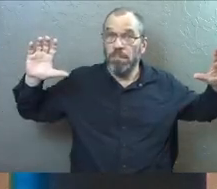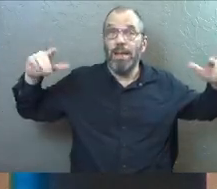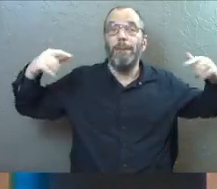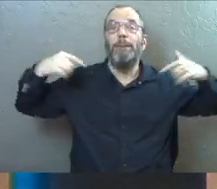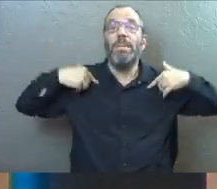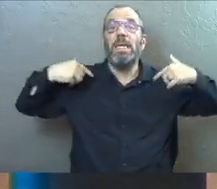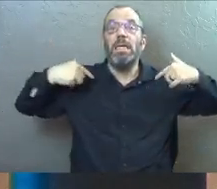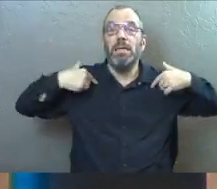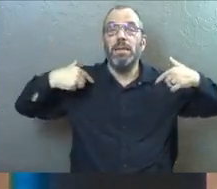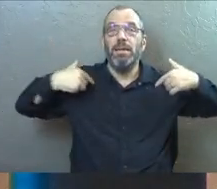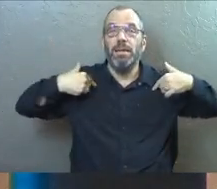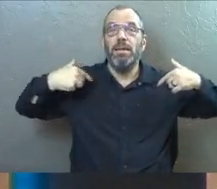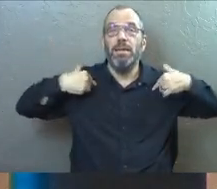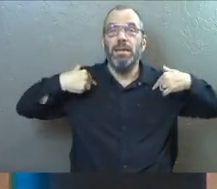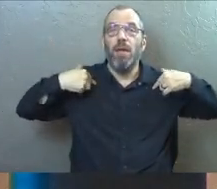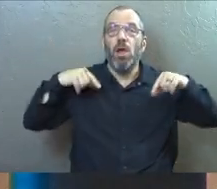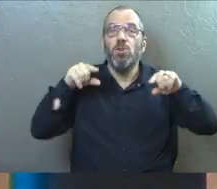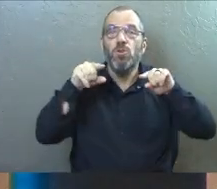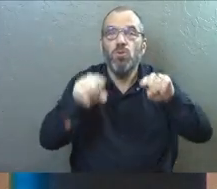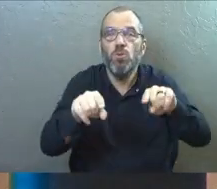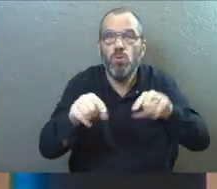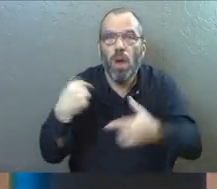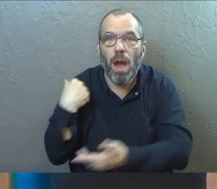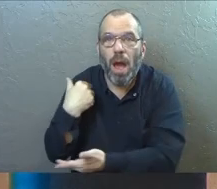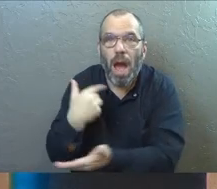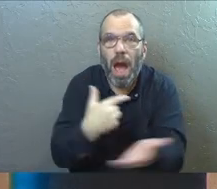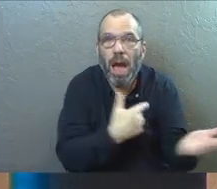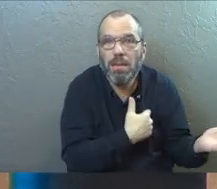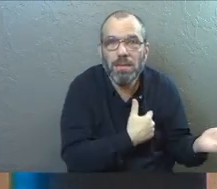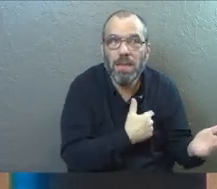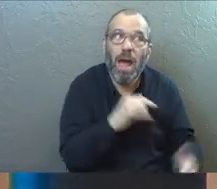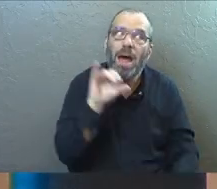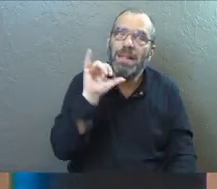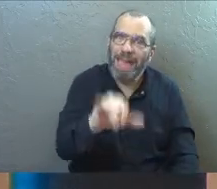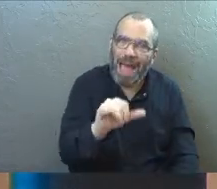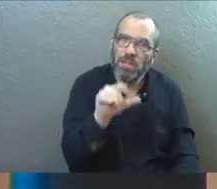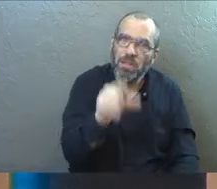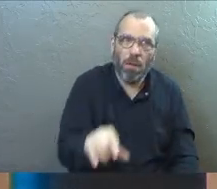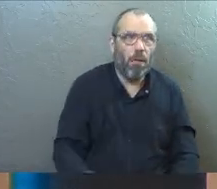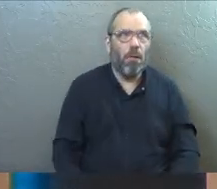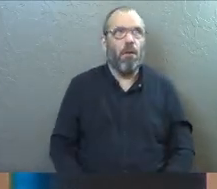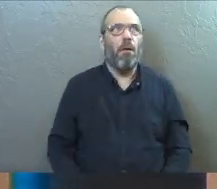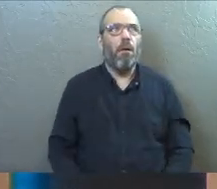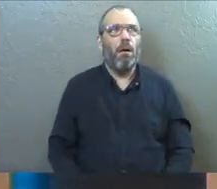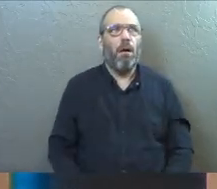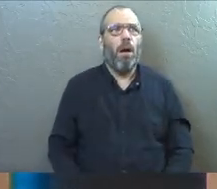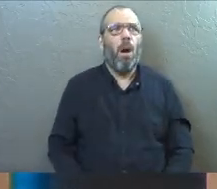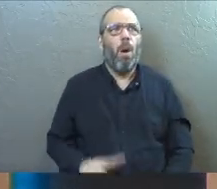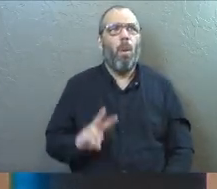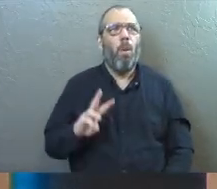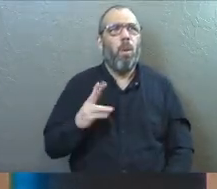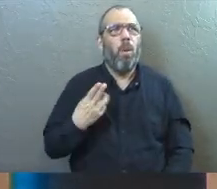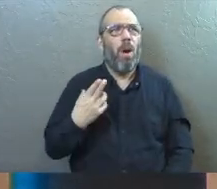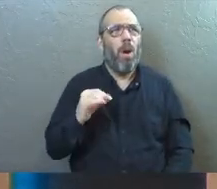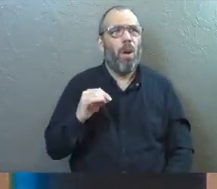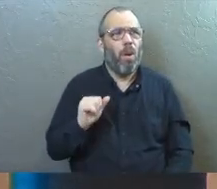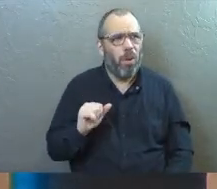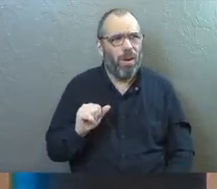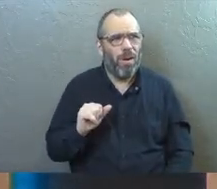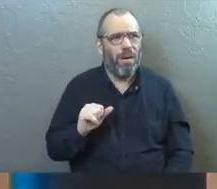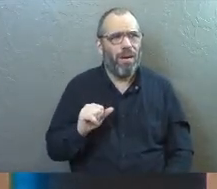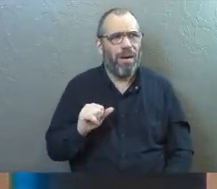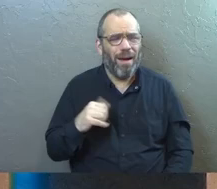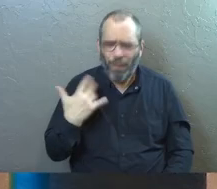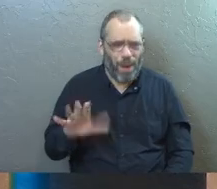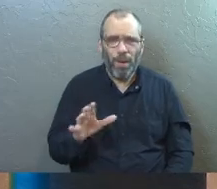That's me. That's you. That's us, right? We are those people. Like, dang, that's hard. It is.